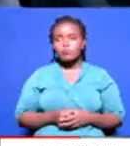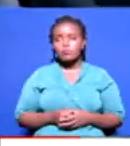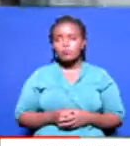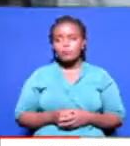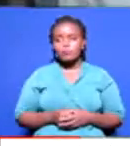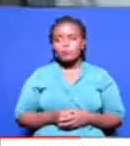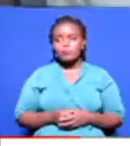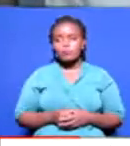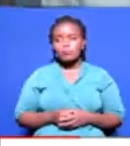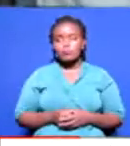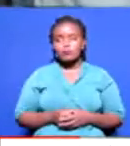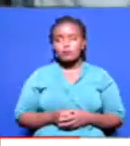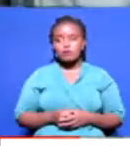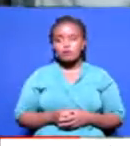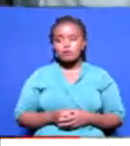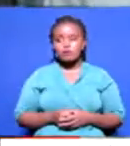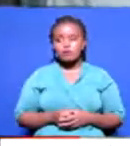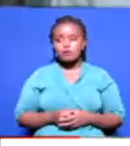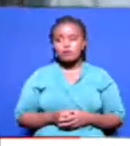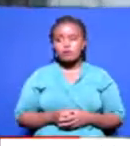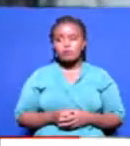Is that the story?